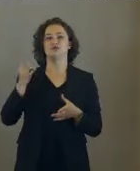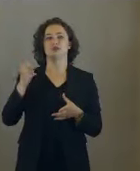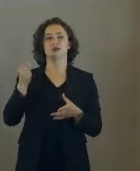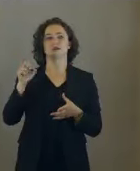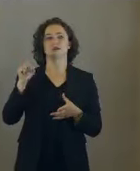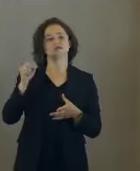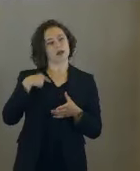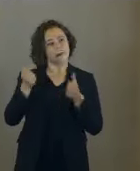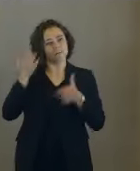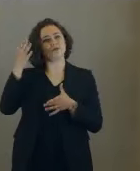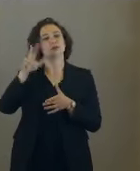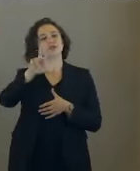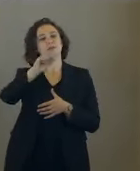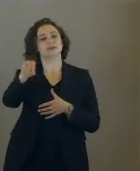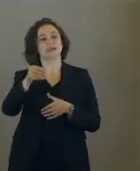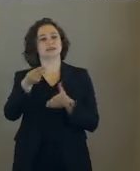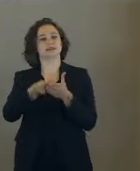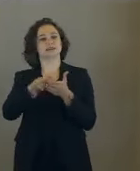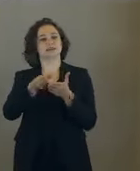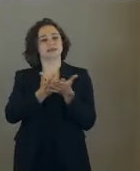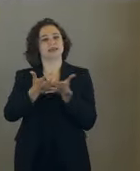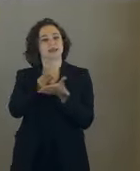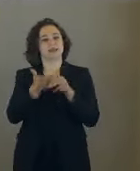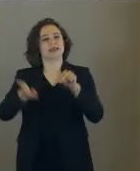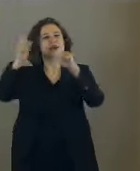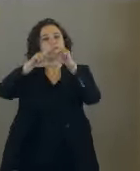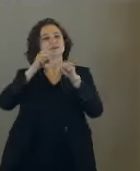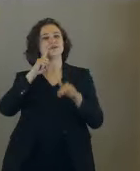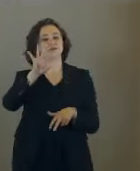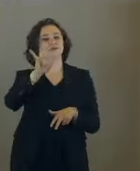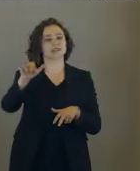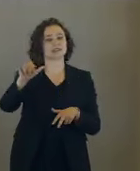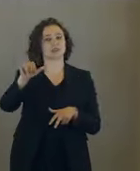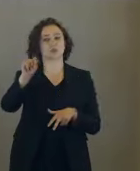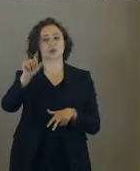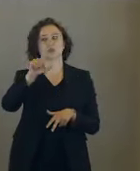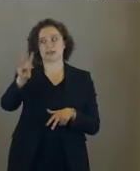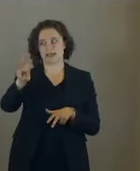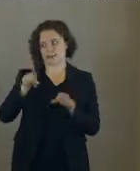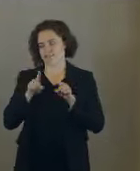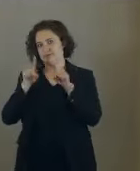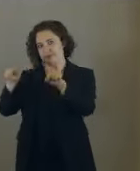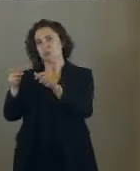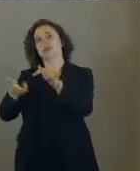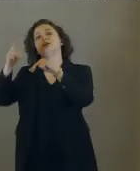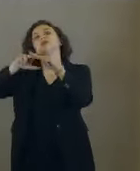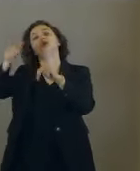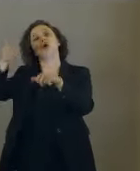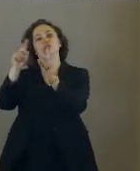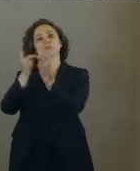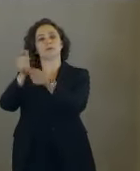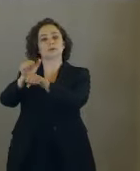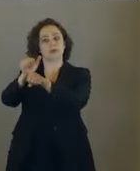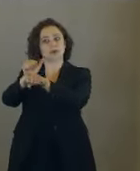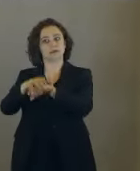3% salary increase for Executive Director Johnson for fiscal year 2026, which is consistent with increases for other department